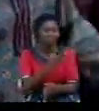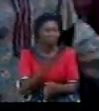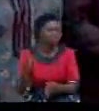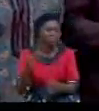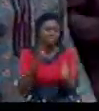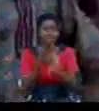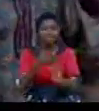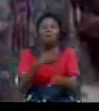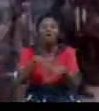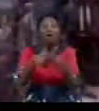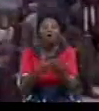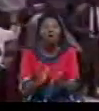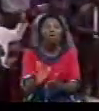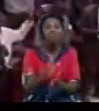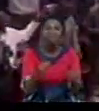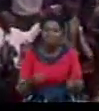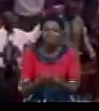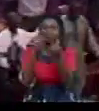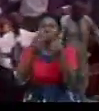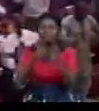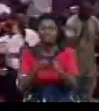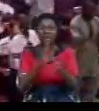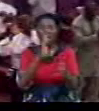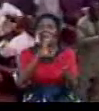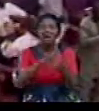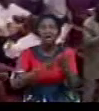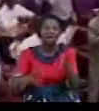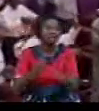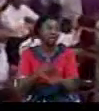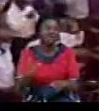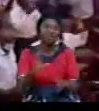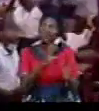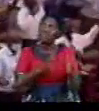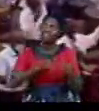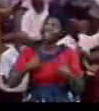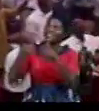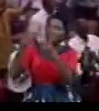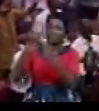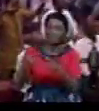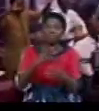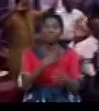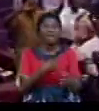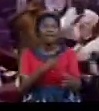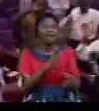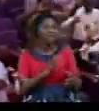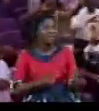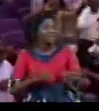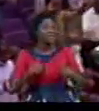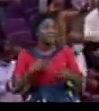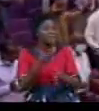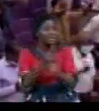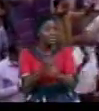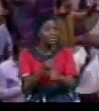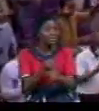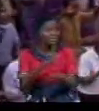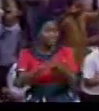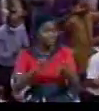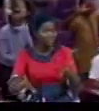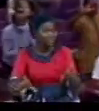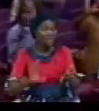challenges are taken away Christ has come and Christ has taken away